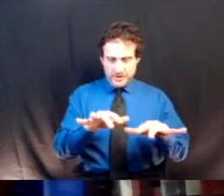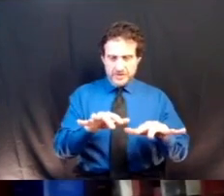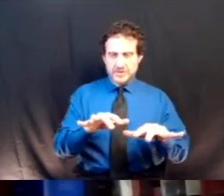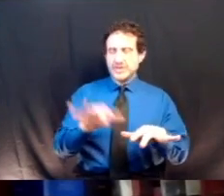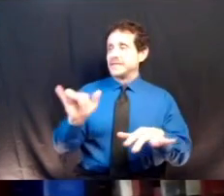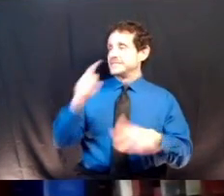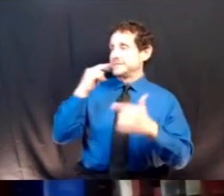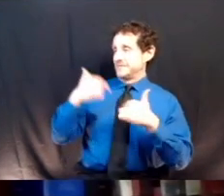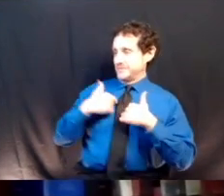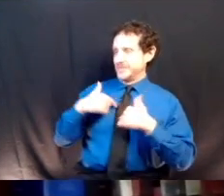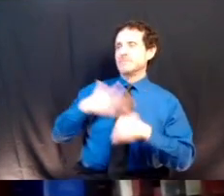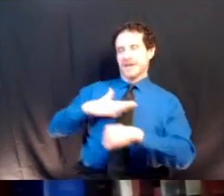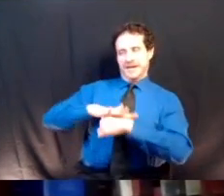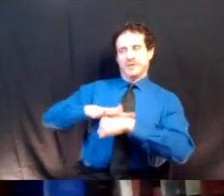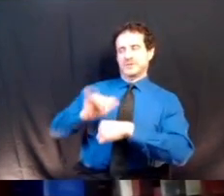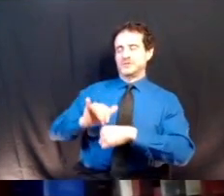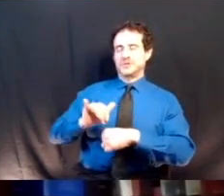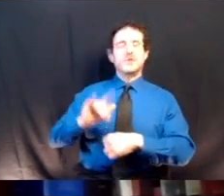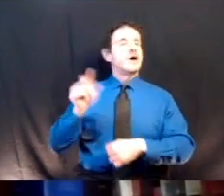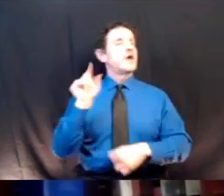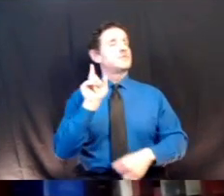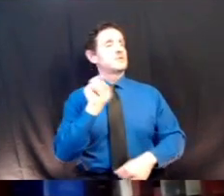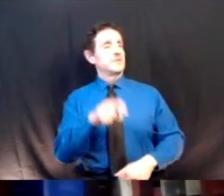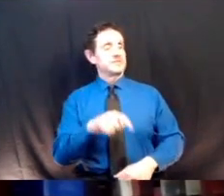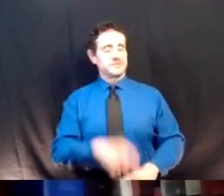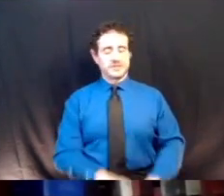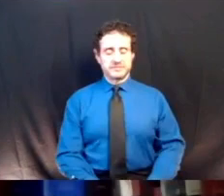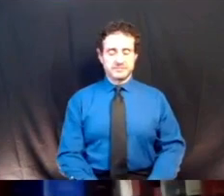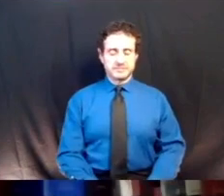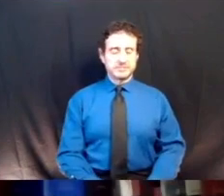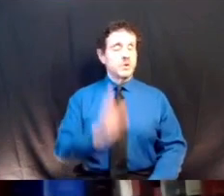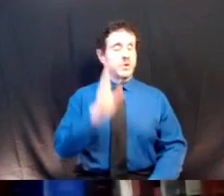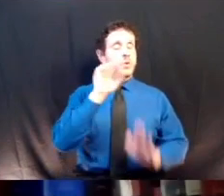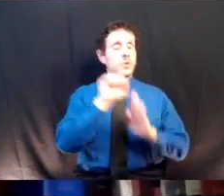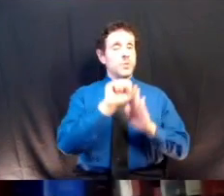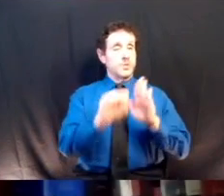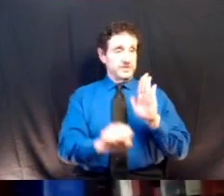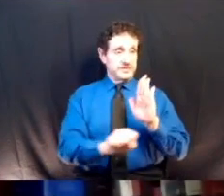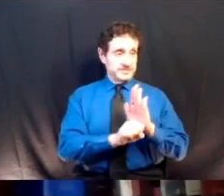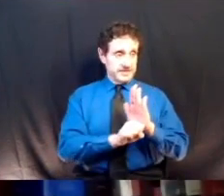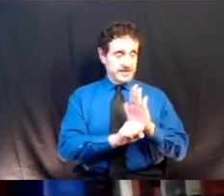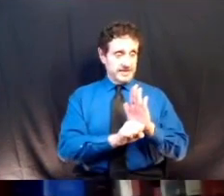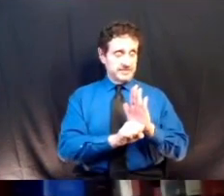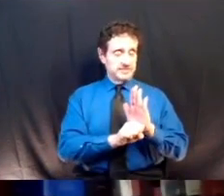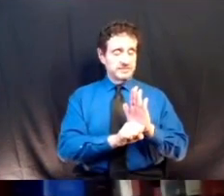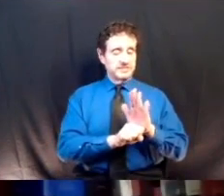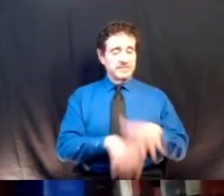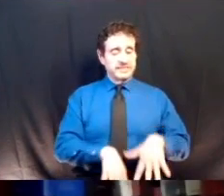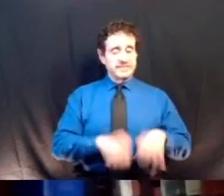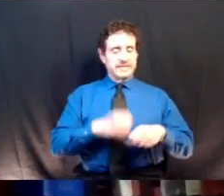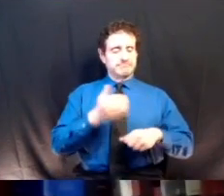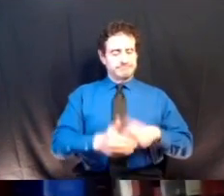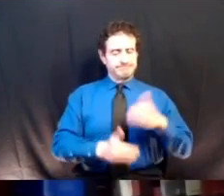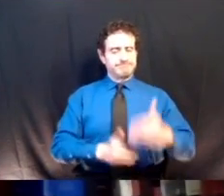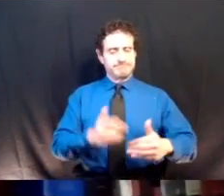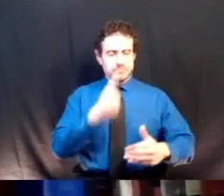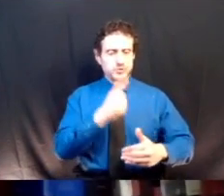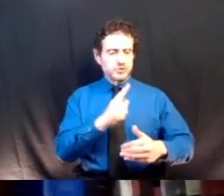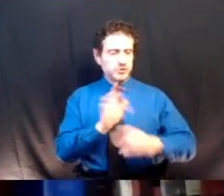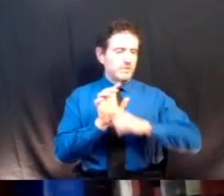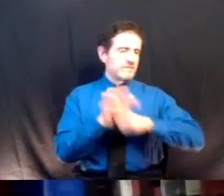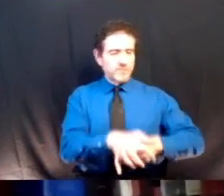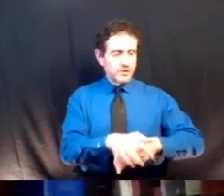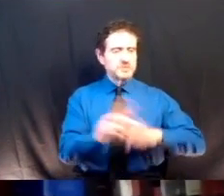Another question from one of my colleagues, Gaynor Hall. Will the state take any additional steps to enforce the stay-at-home order now that more